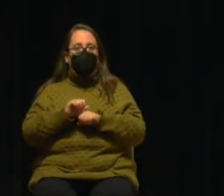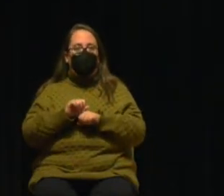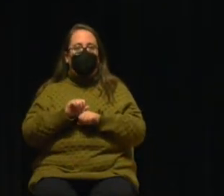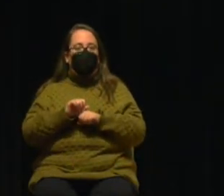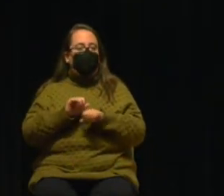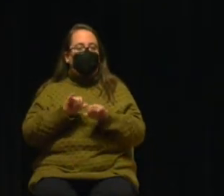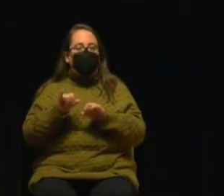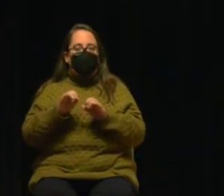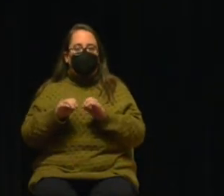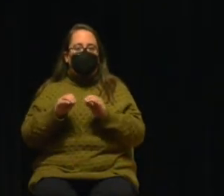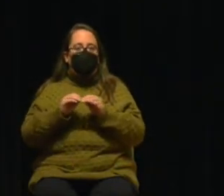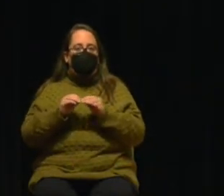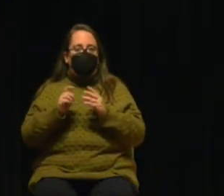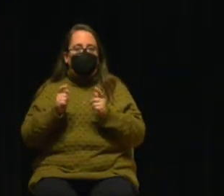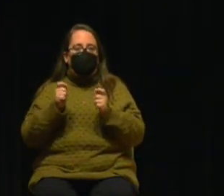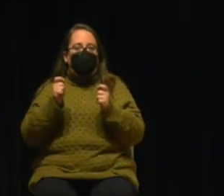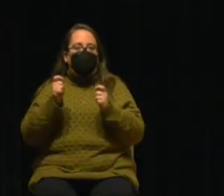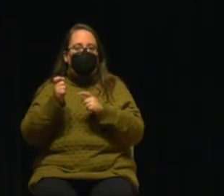celebrated dramatic moments.